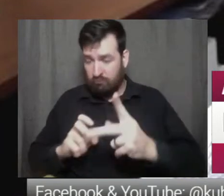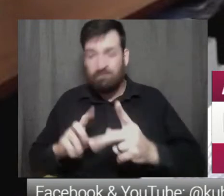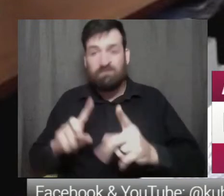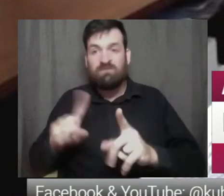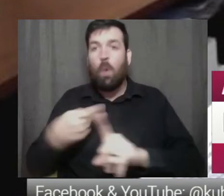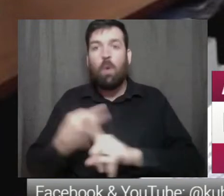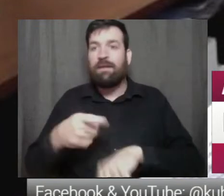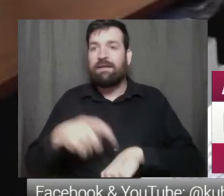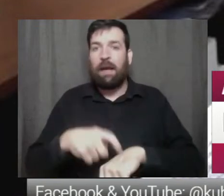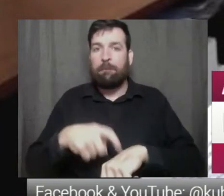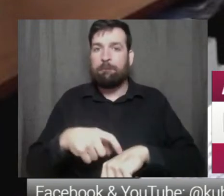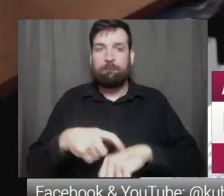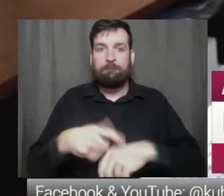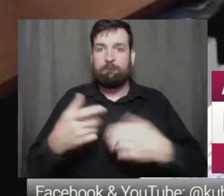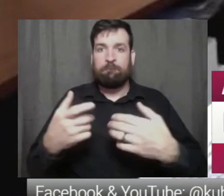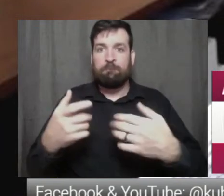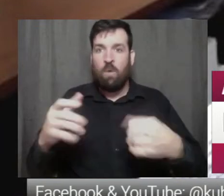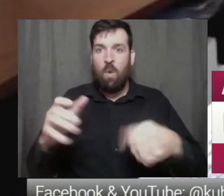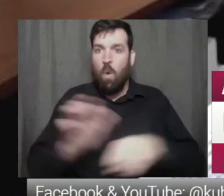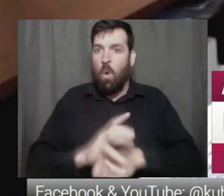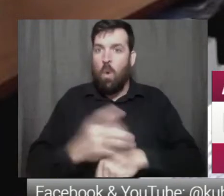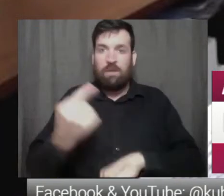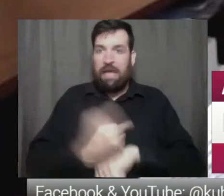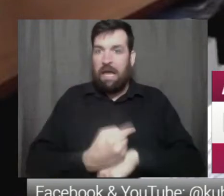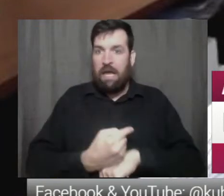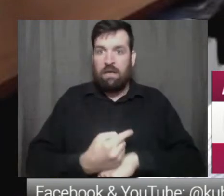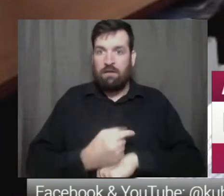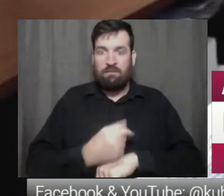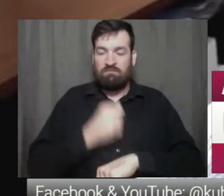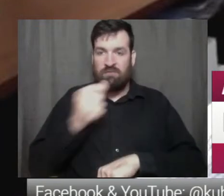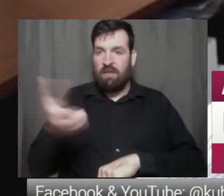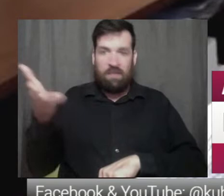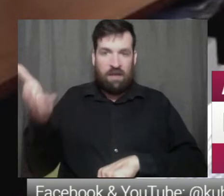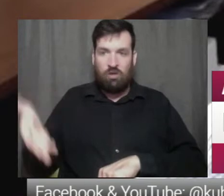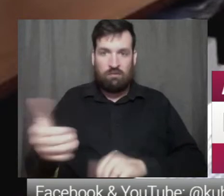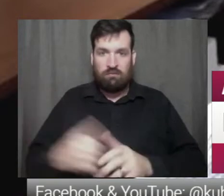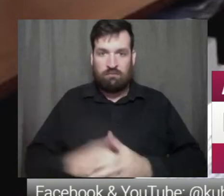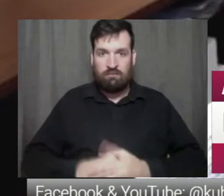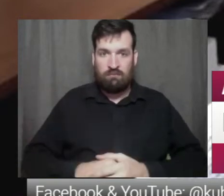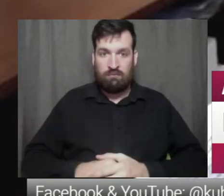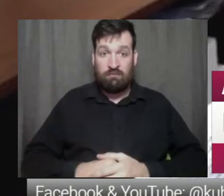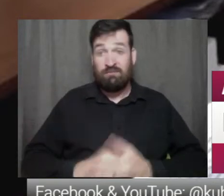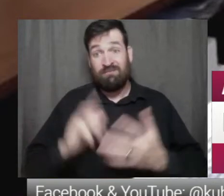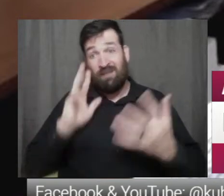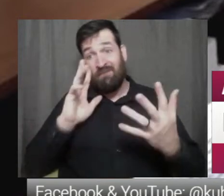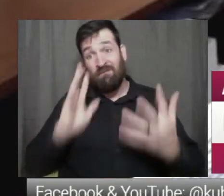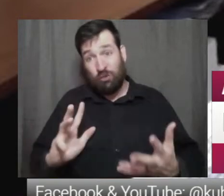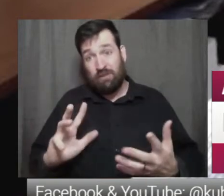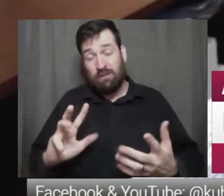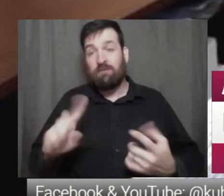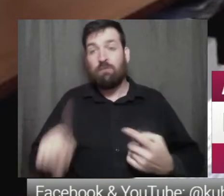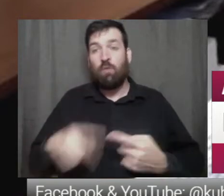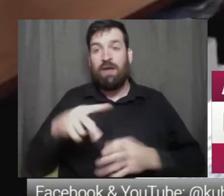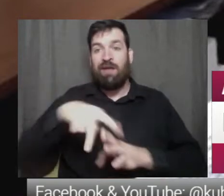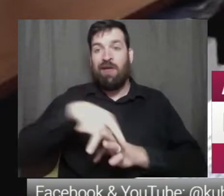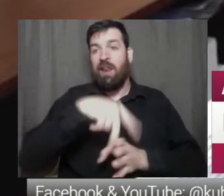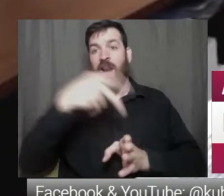whole day that I was riding that she wasn't around, and that's unfortunately when I fell off the bike.